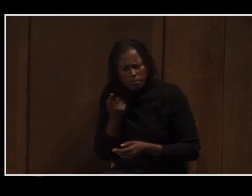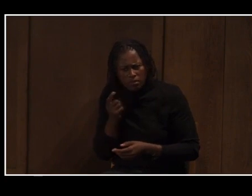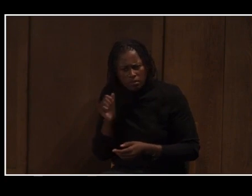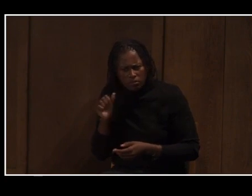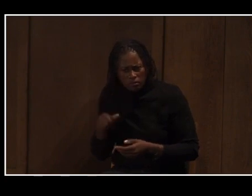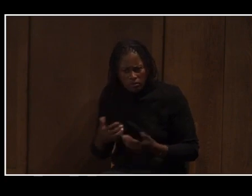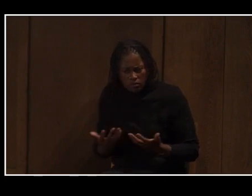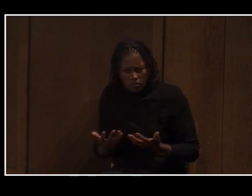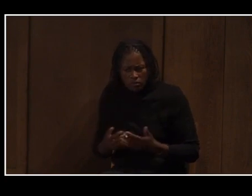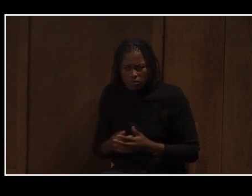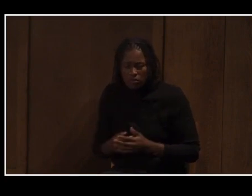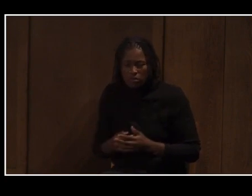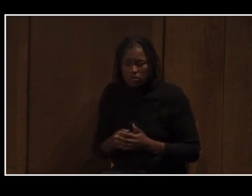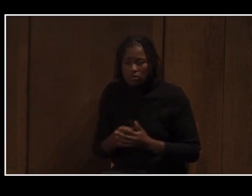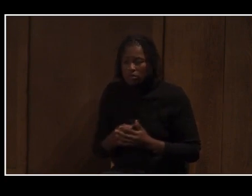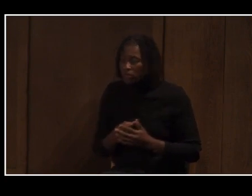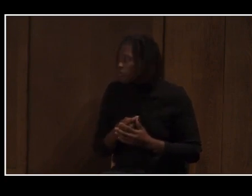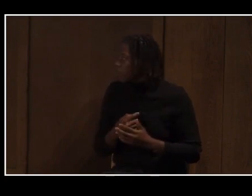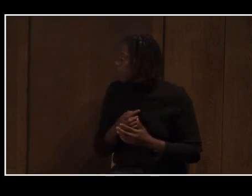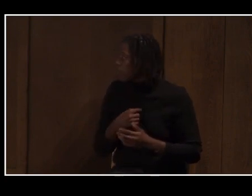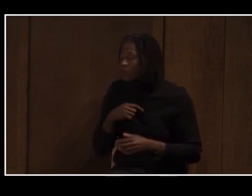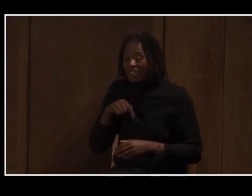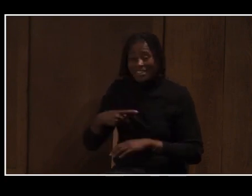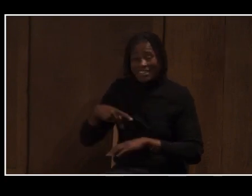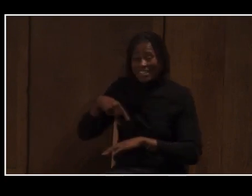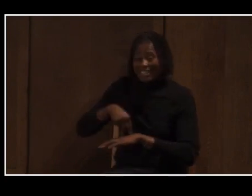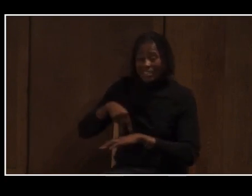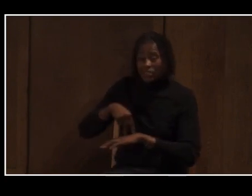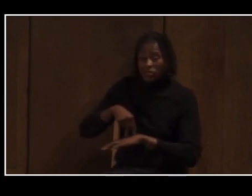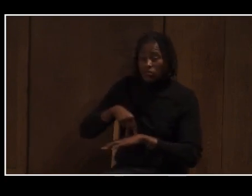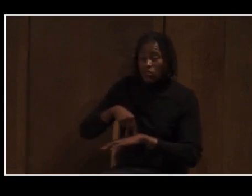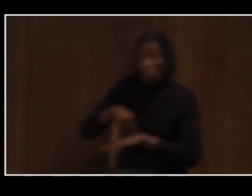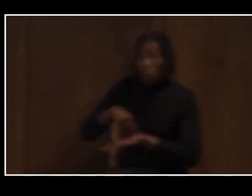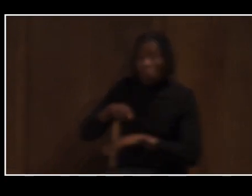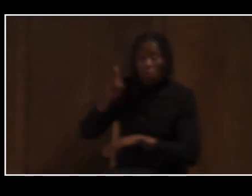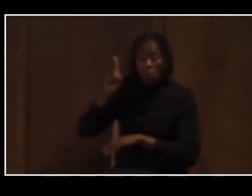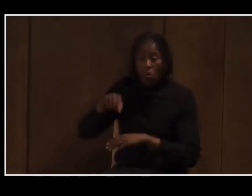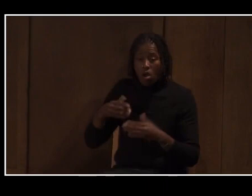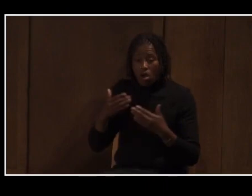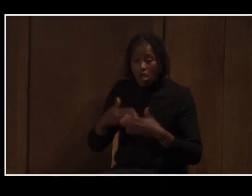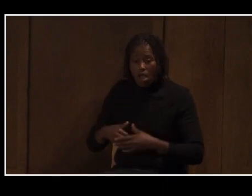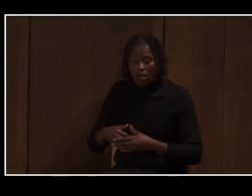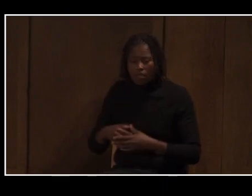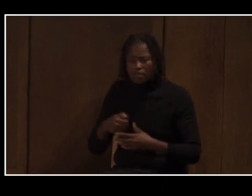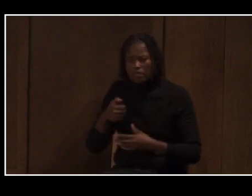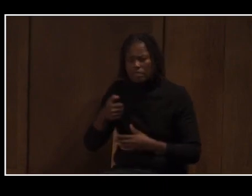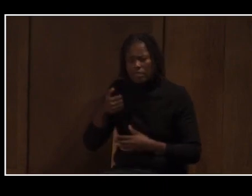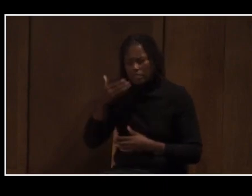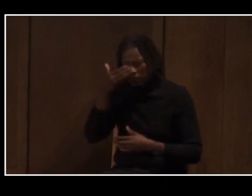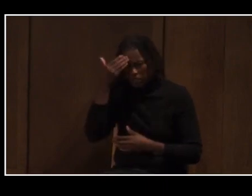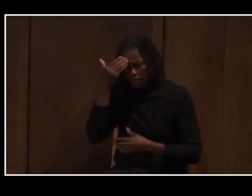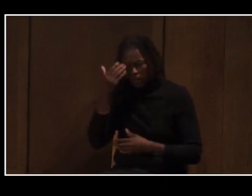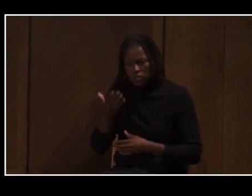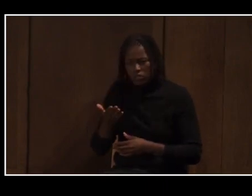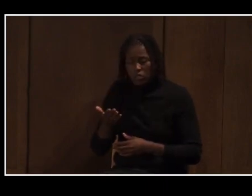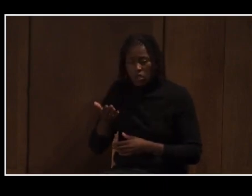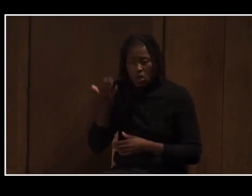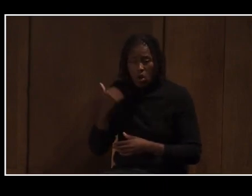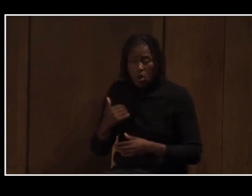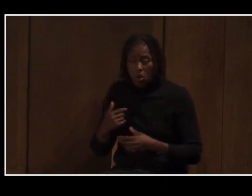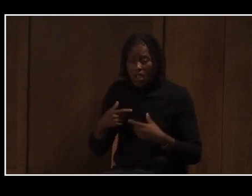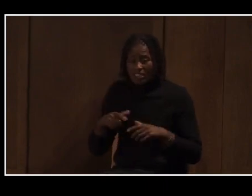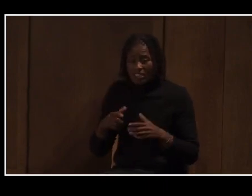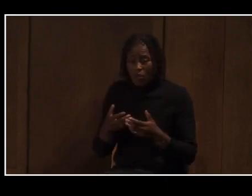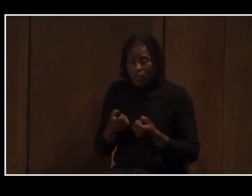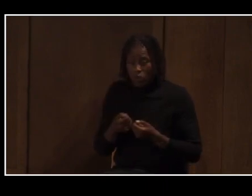And I was there all night, standing outside Grenfell 6 summers ago. I still got messages on my